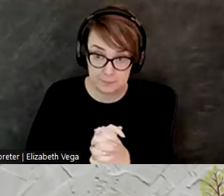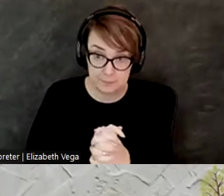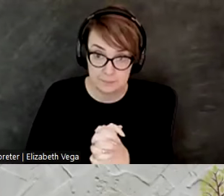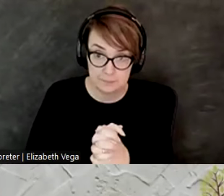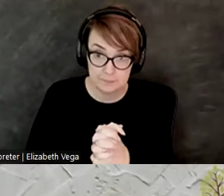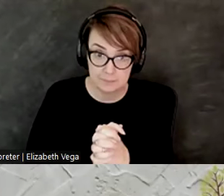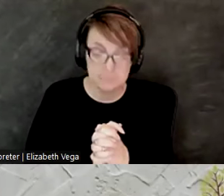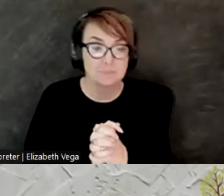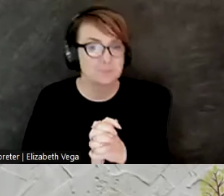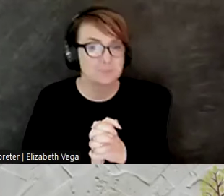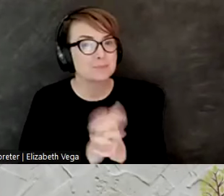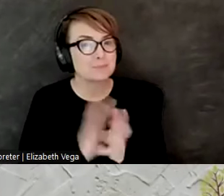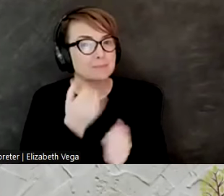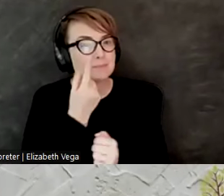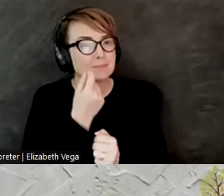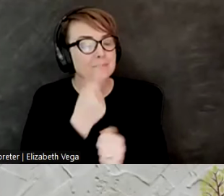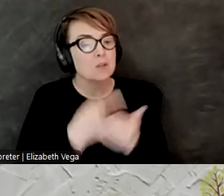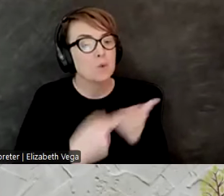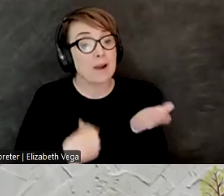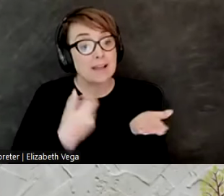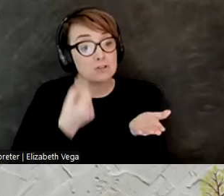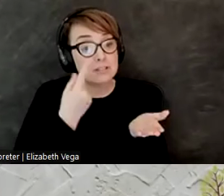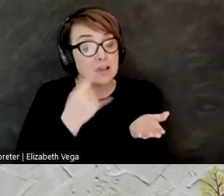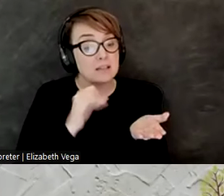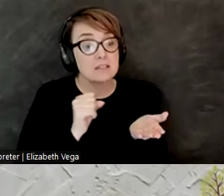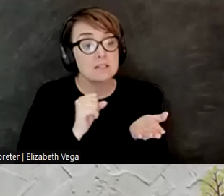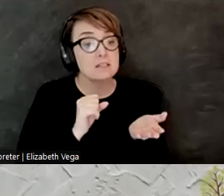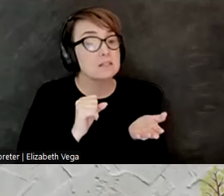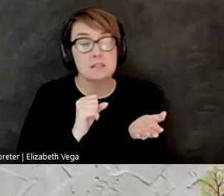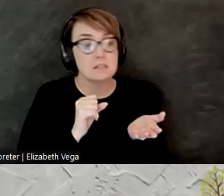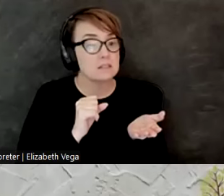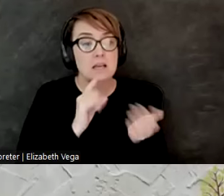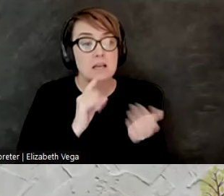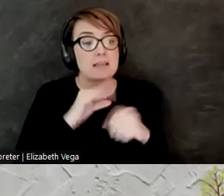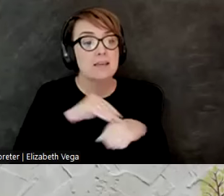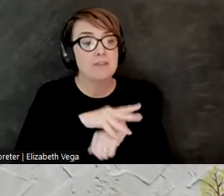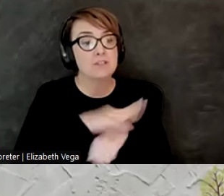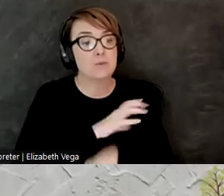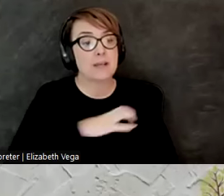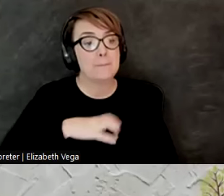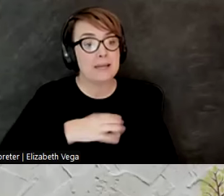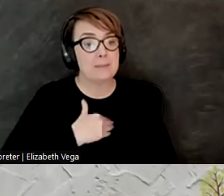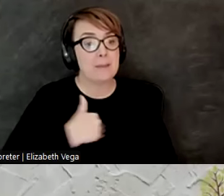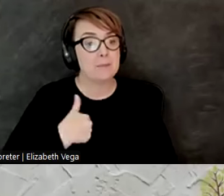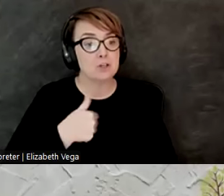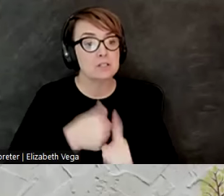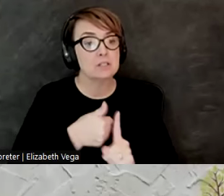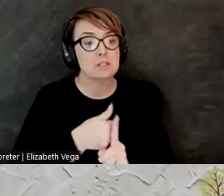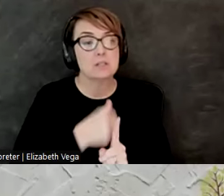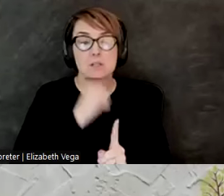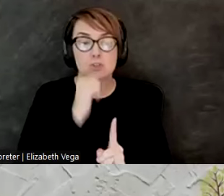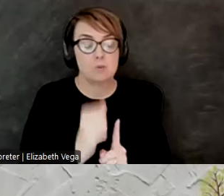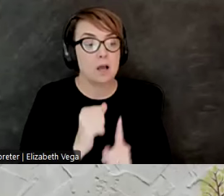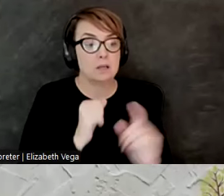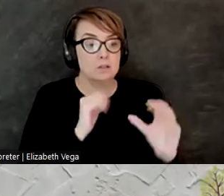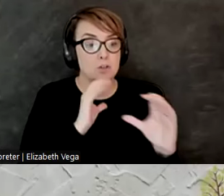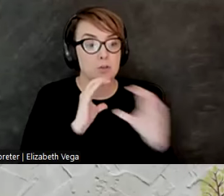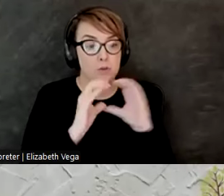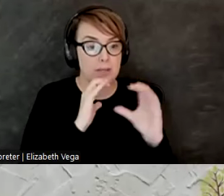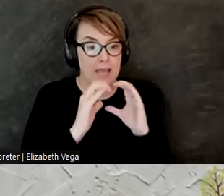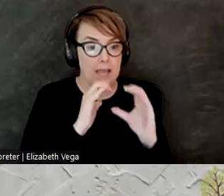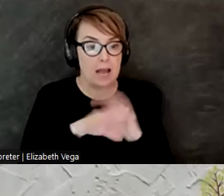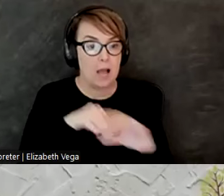Got you. My understanding is that no, you would, the advisory committee or advisory committee members would not be communicating outside of